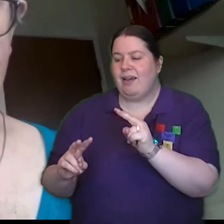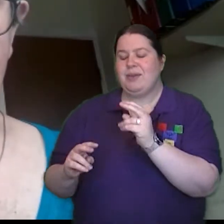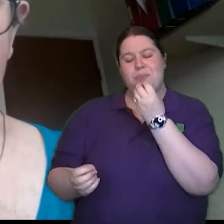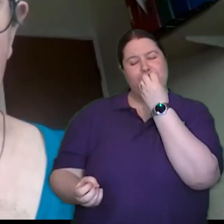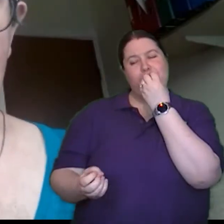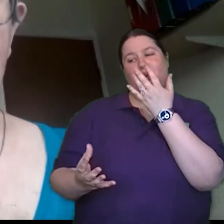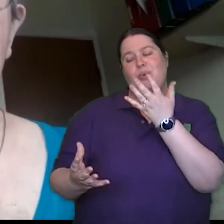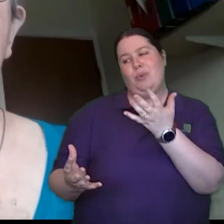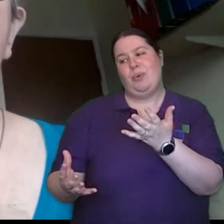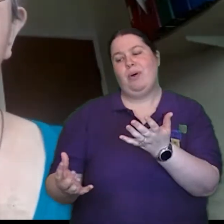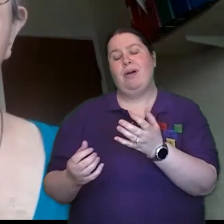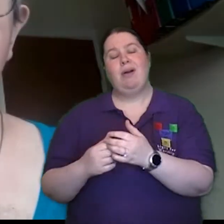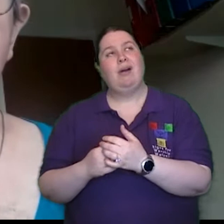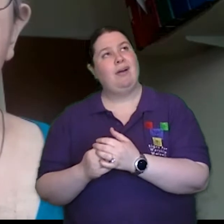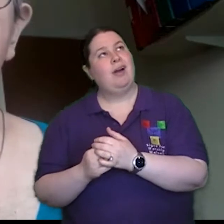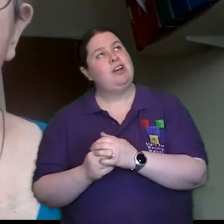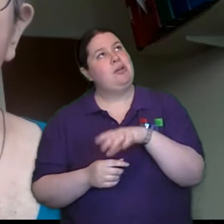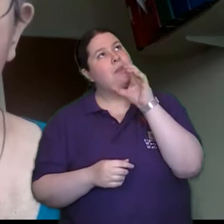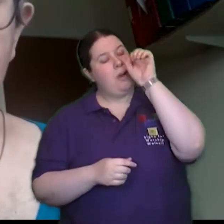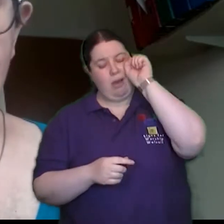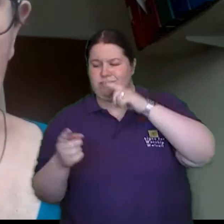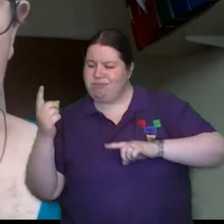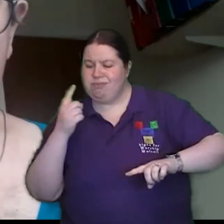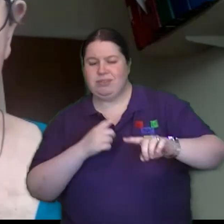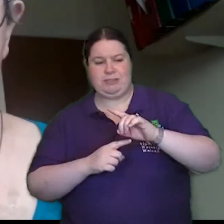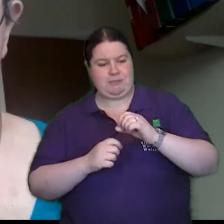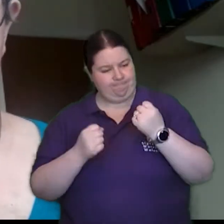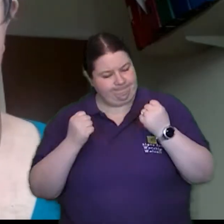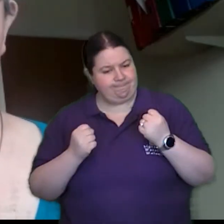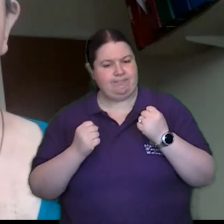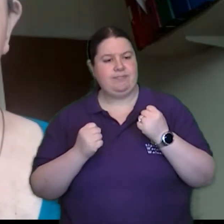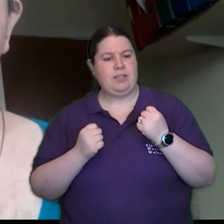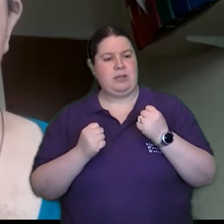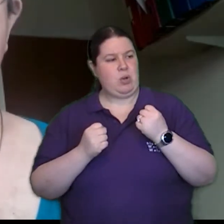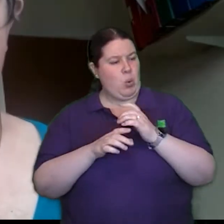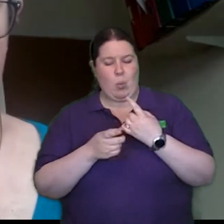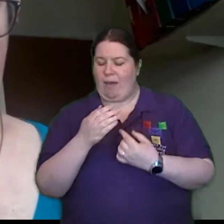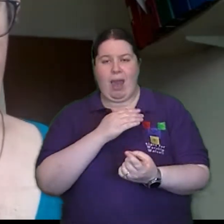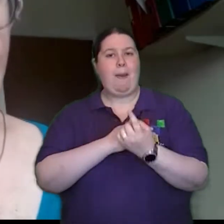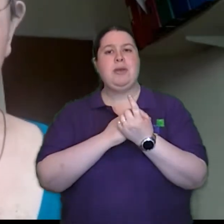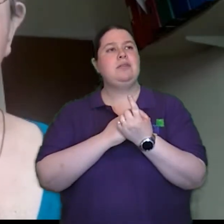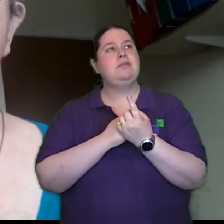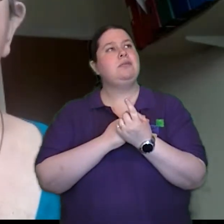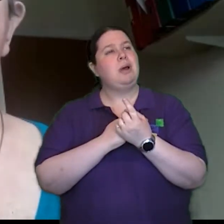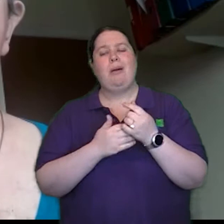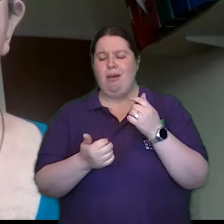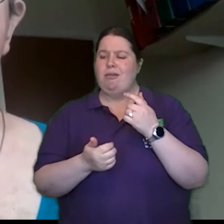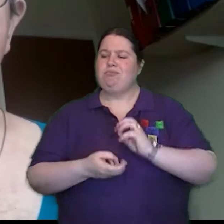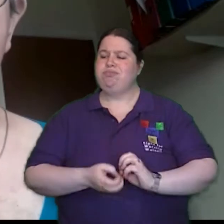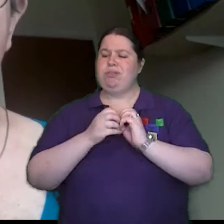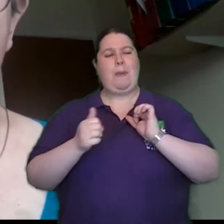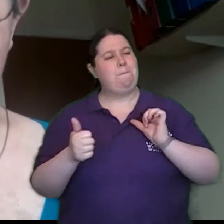planet and to renew our resolve to make the best of life during